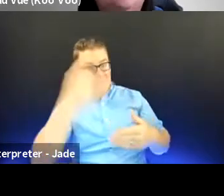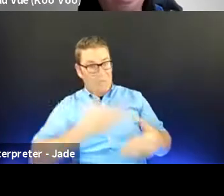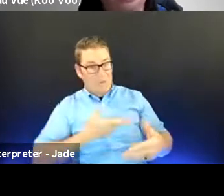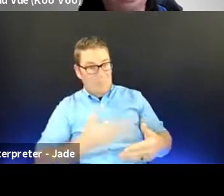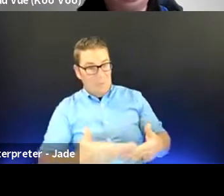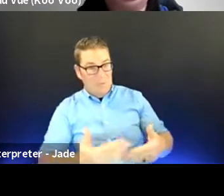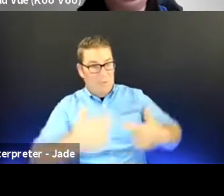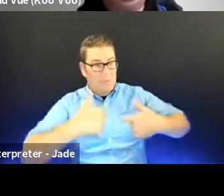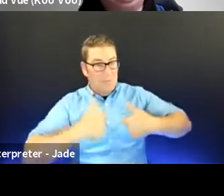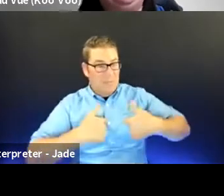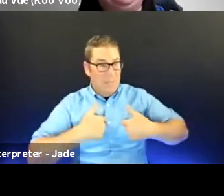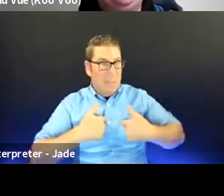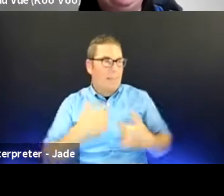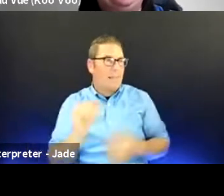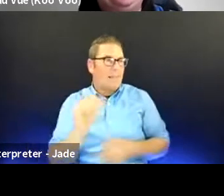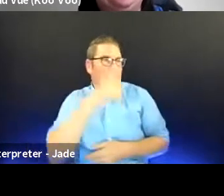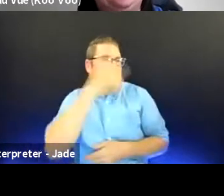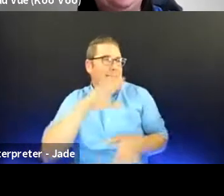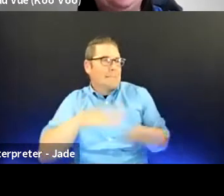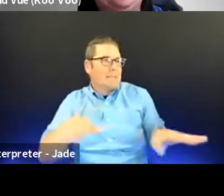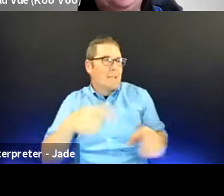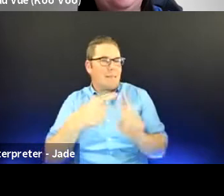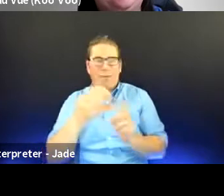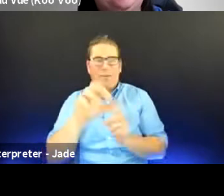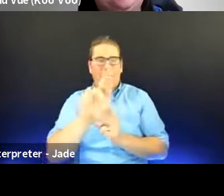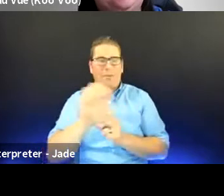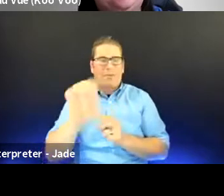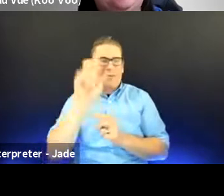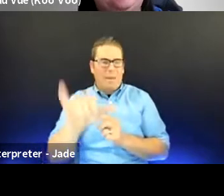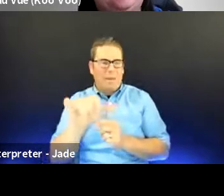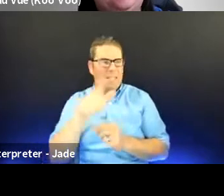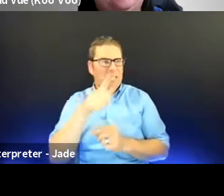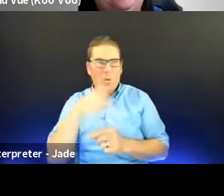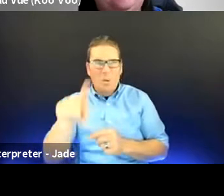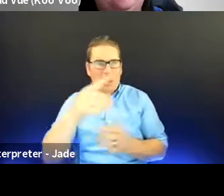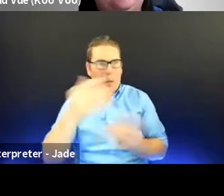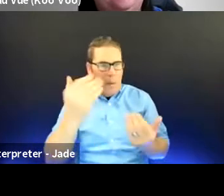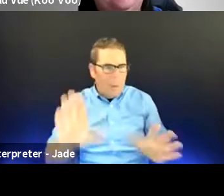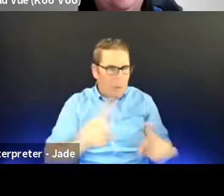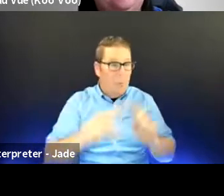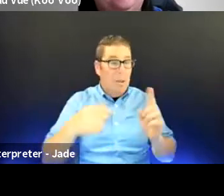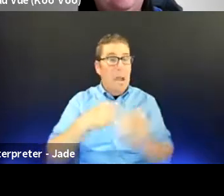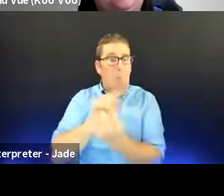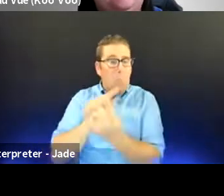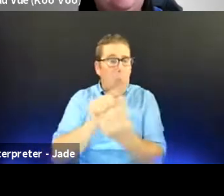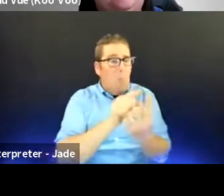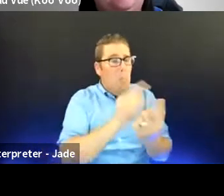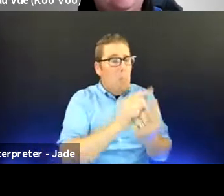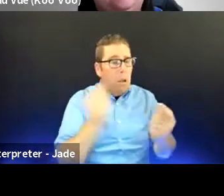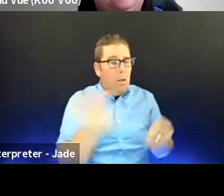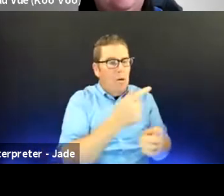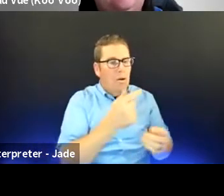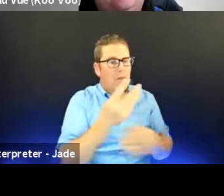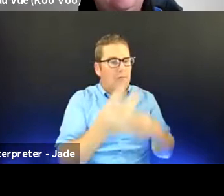I don't know all the faces here, but I've met some people through the past couple of years working at the district, and really appreciate all